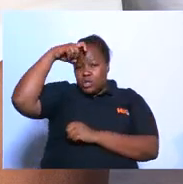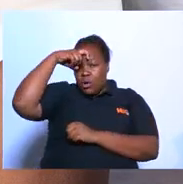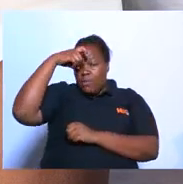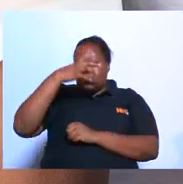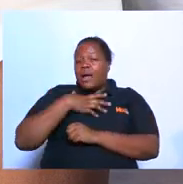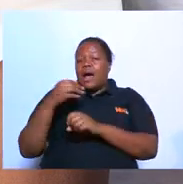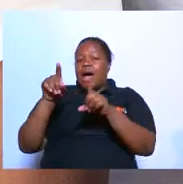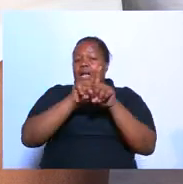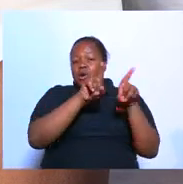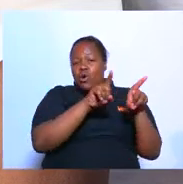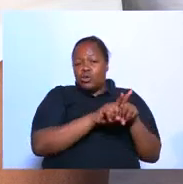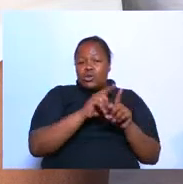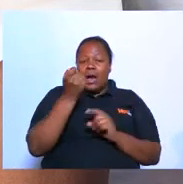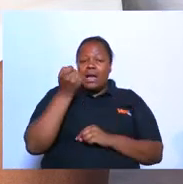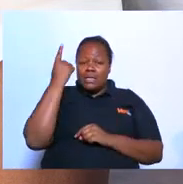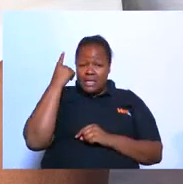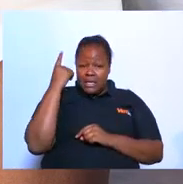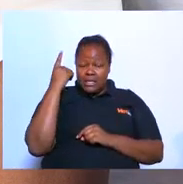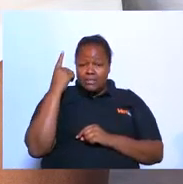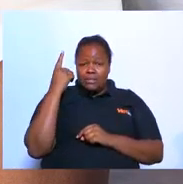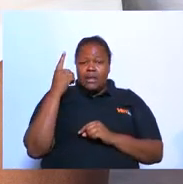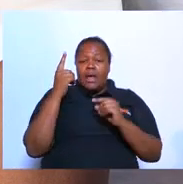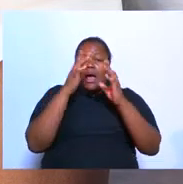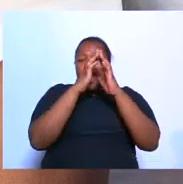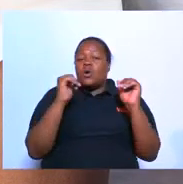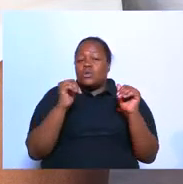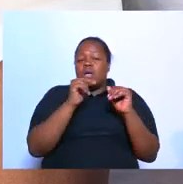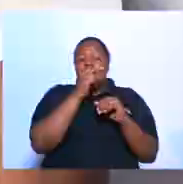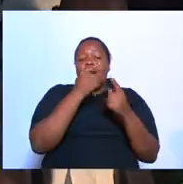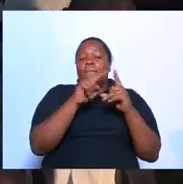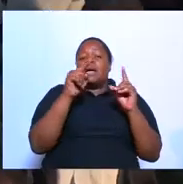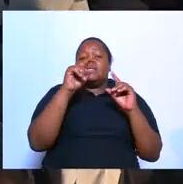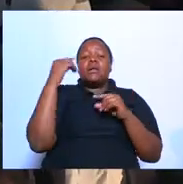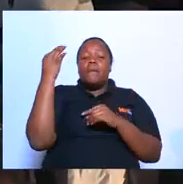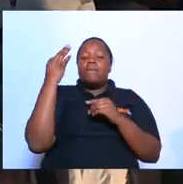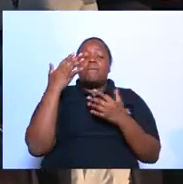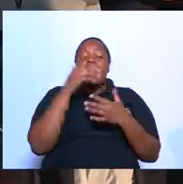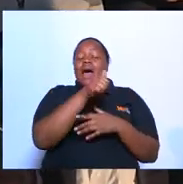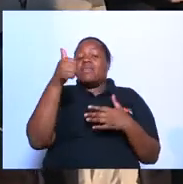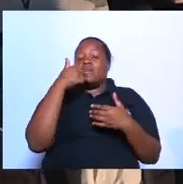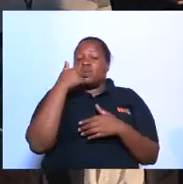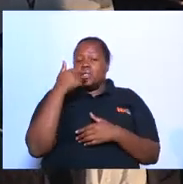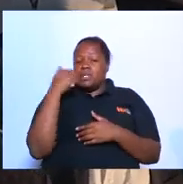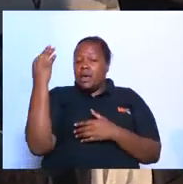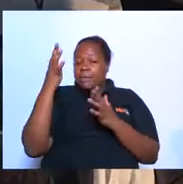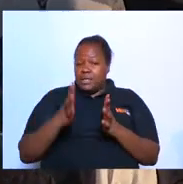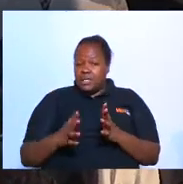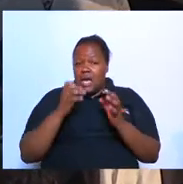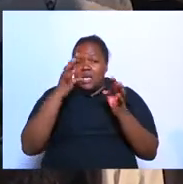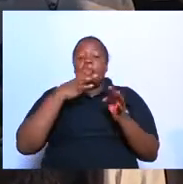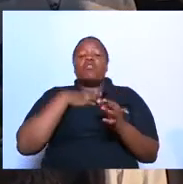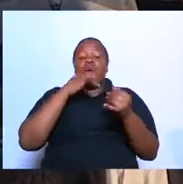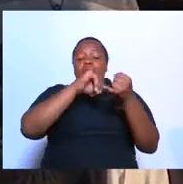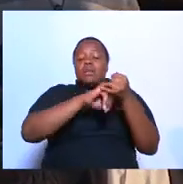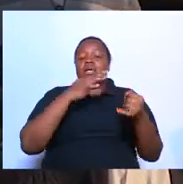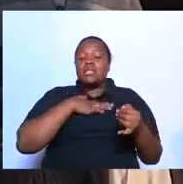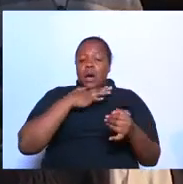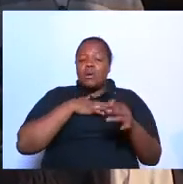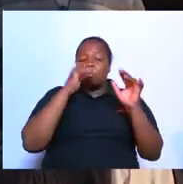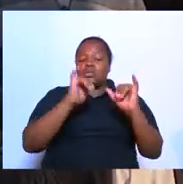understanding I know some of you will say but Pastor the Bible says maybe you if you want our murder to last